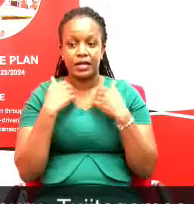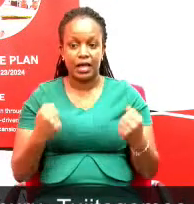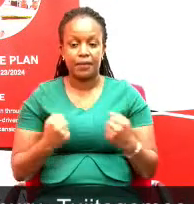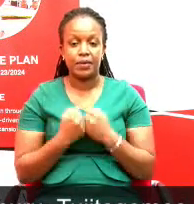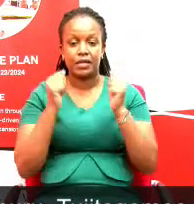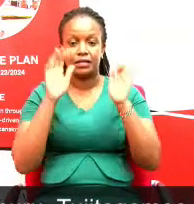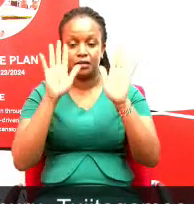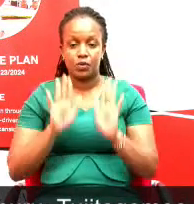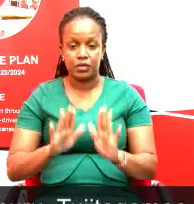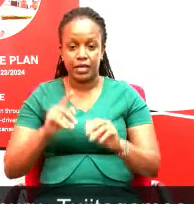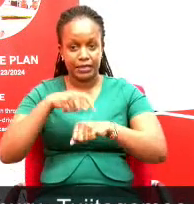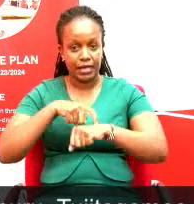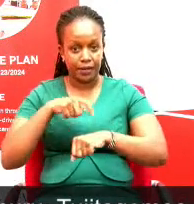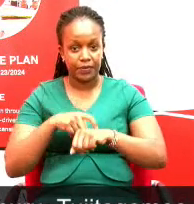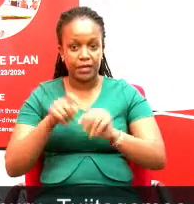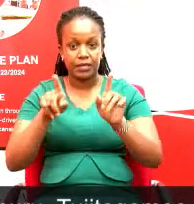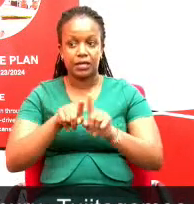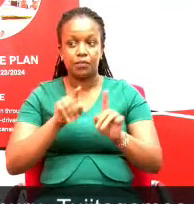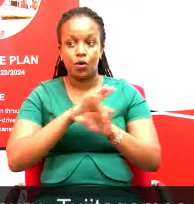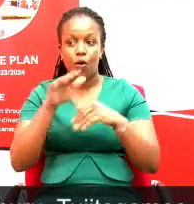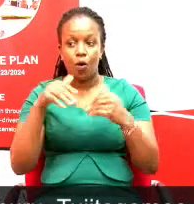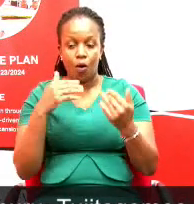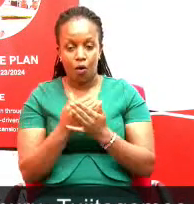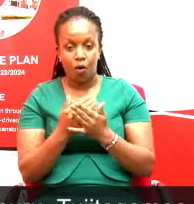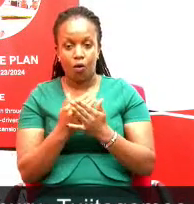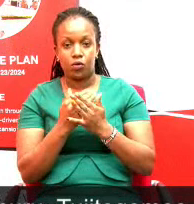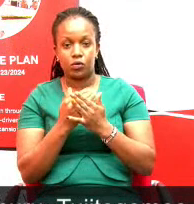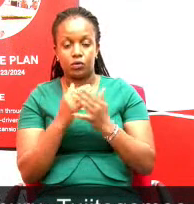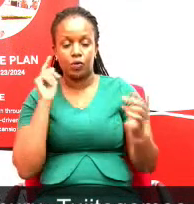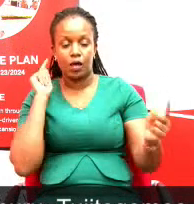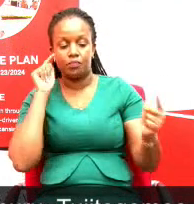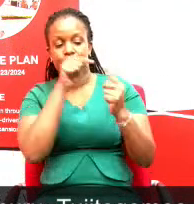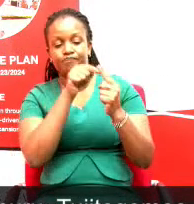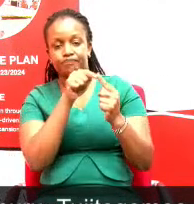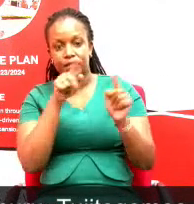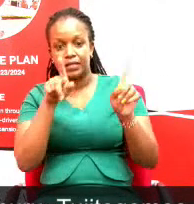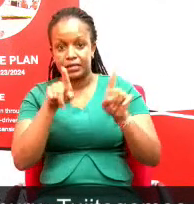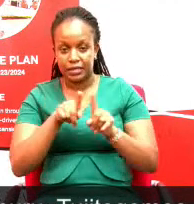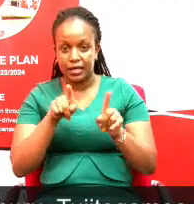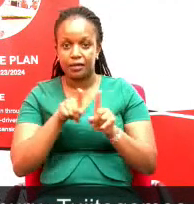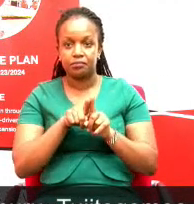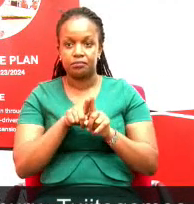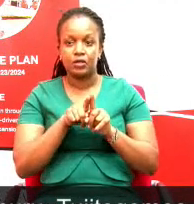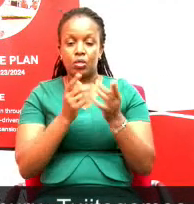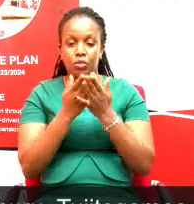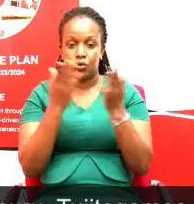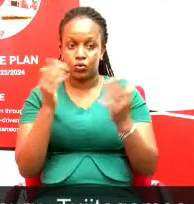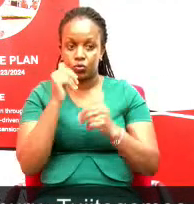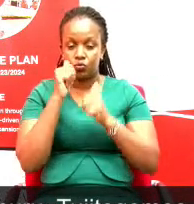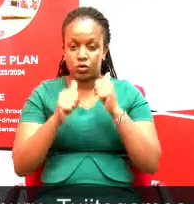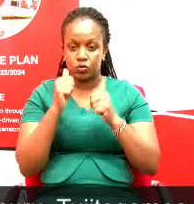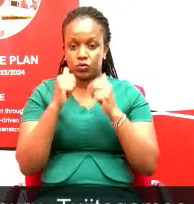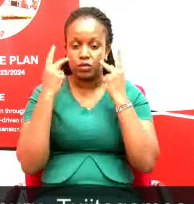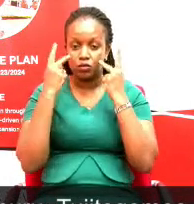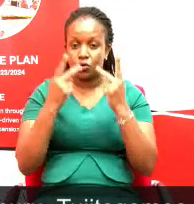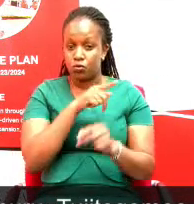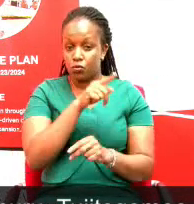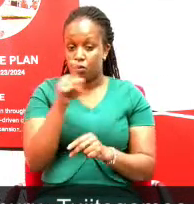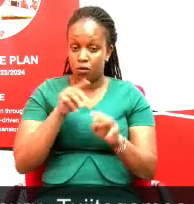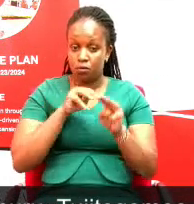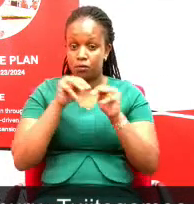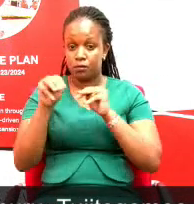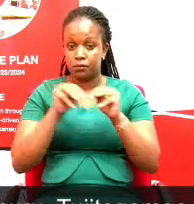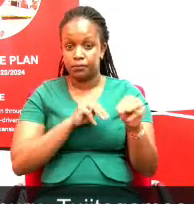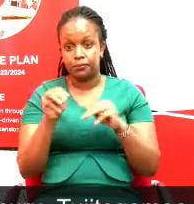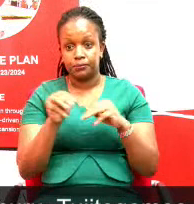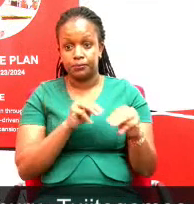time when all odds were projected and were predicted, when dooms were predicted, that you managed to